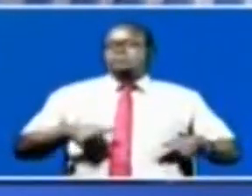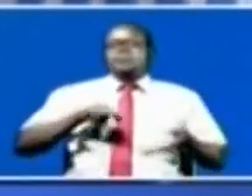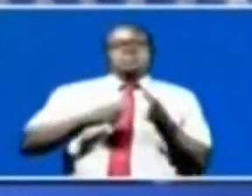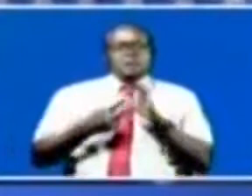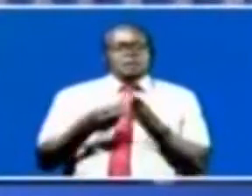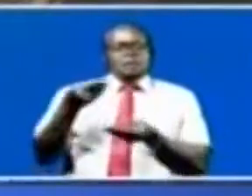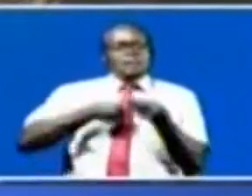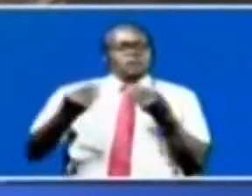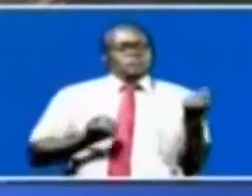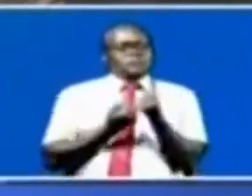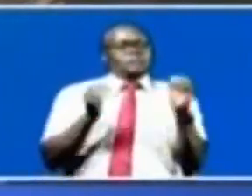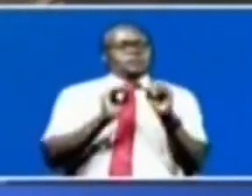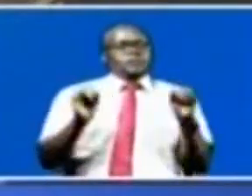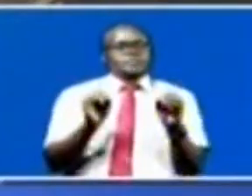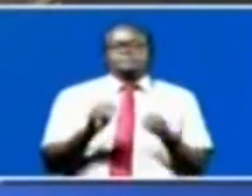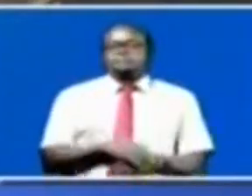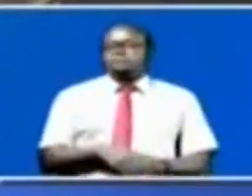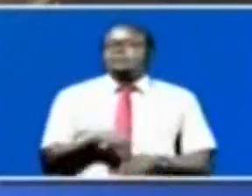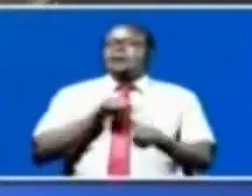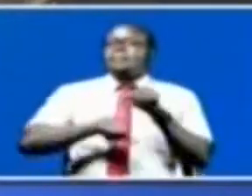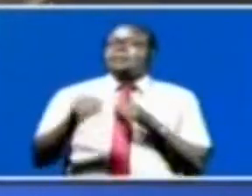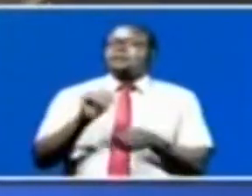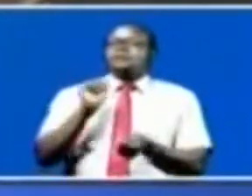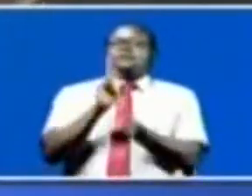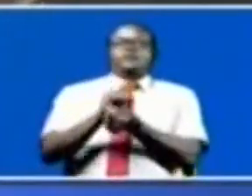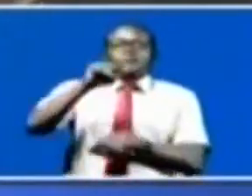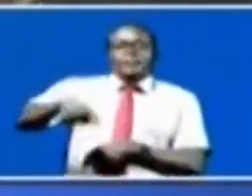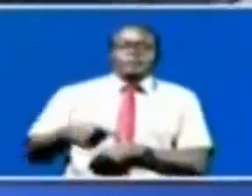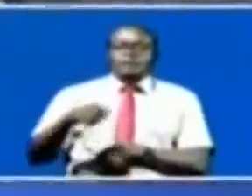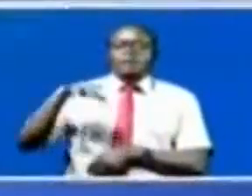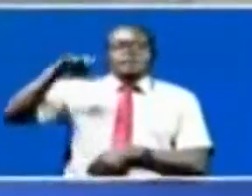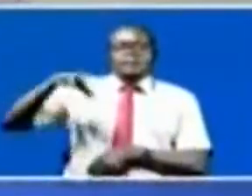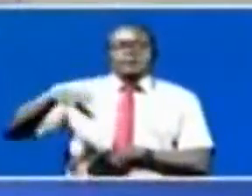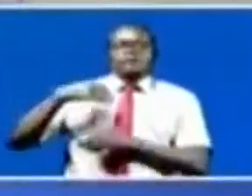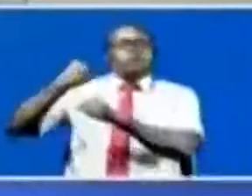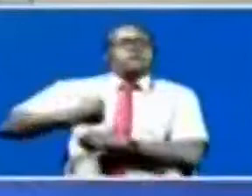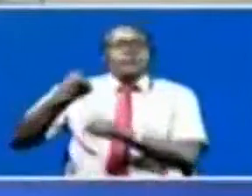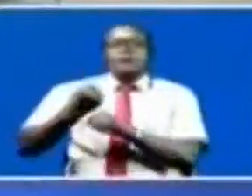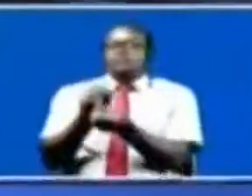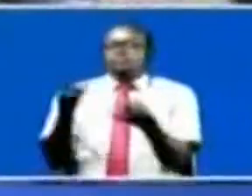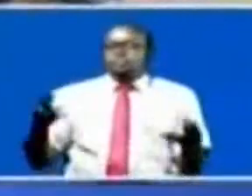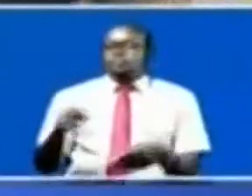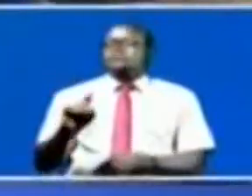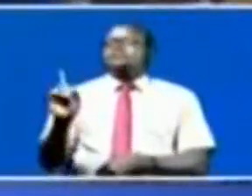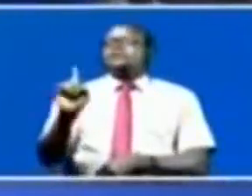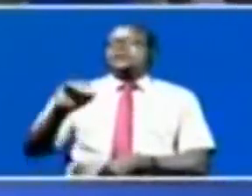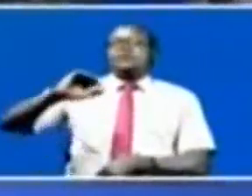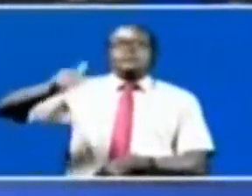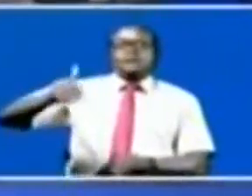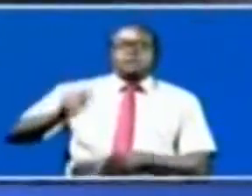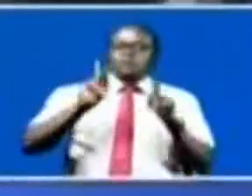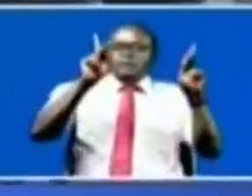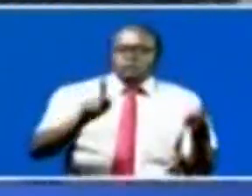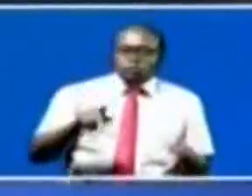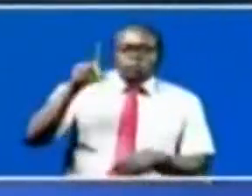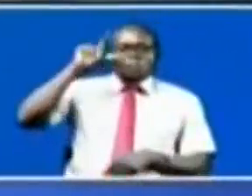the economy. The operators claim that about 14,000 14-seater matatus are spread across major towns including Nairobi, Kisumu, Mombasa and